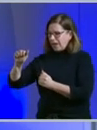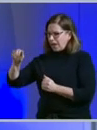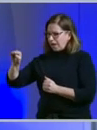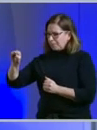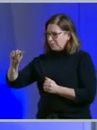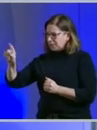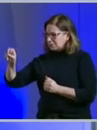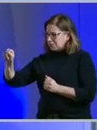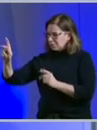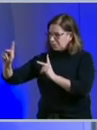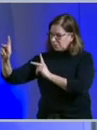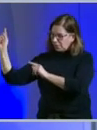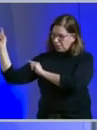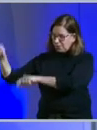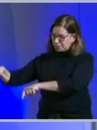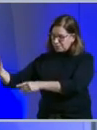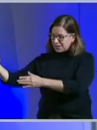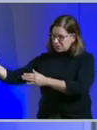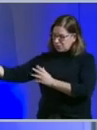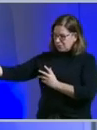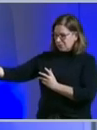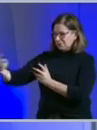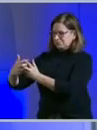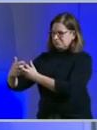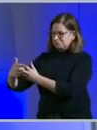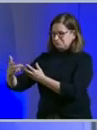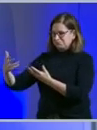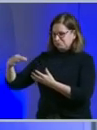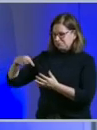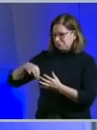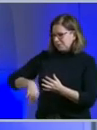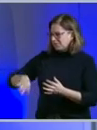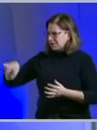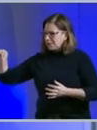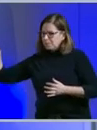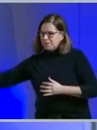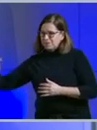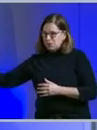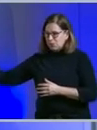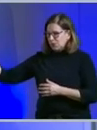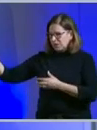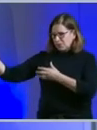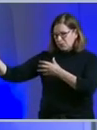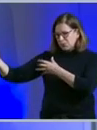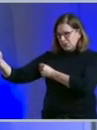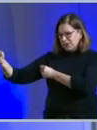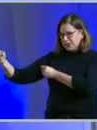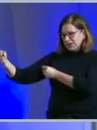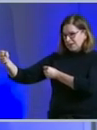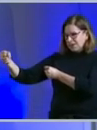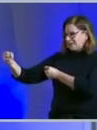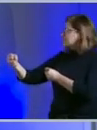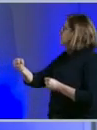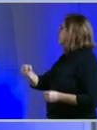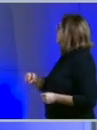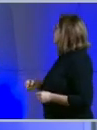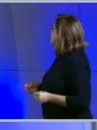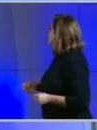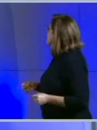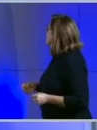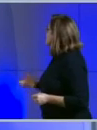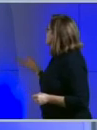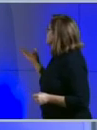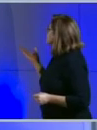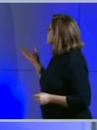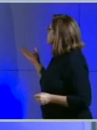question. Great, thank you. So you all have been seeing the slides behind us as we've been talking, and I think that from the investments